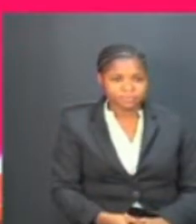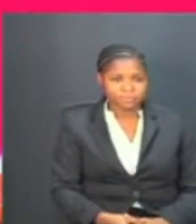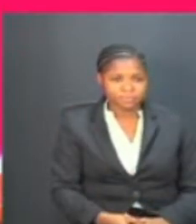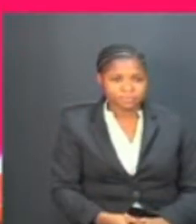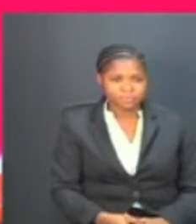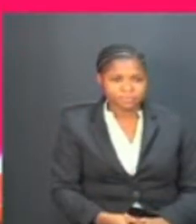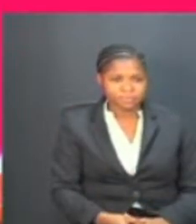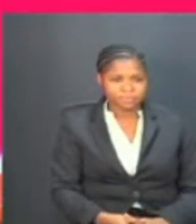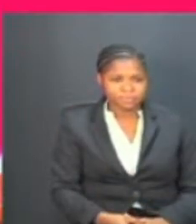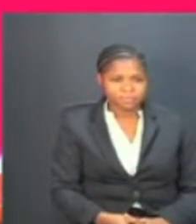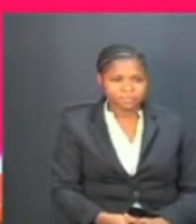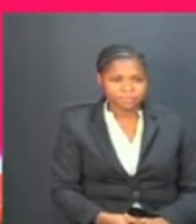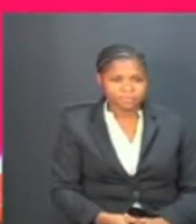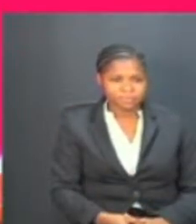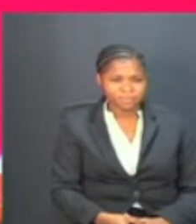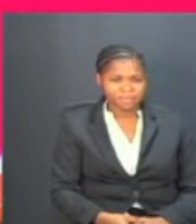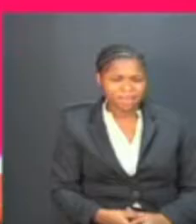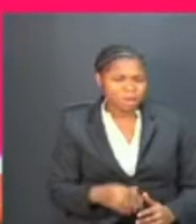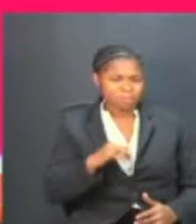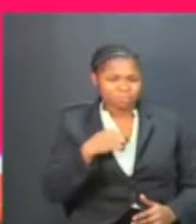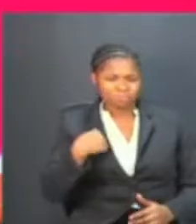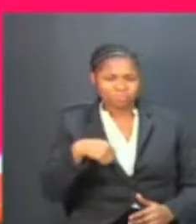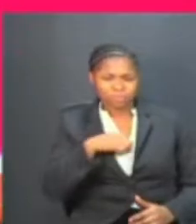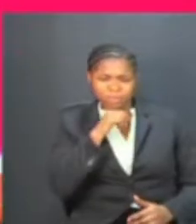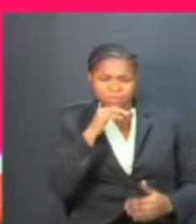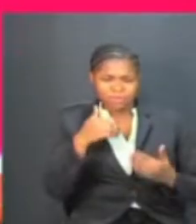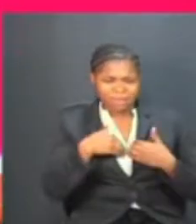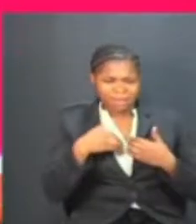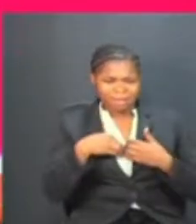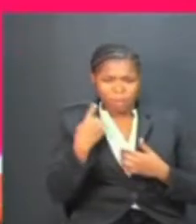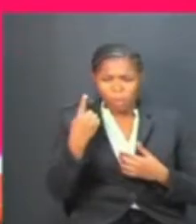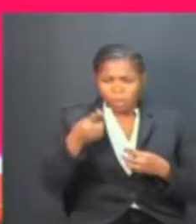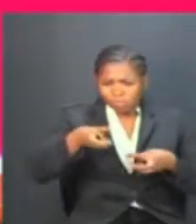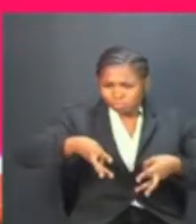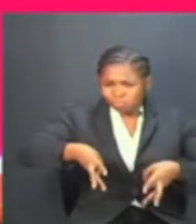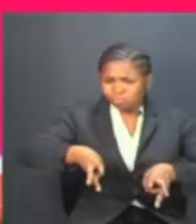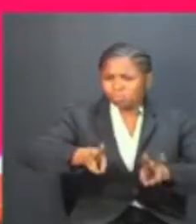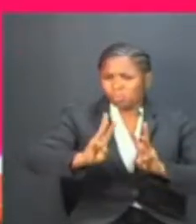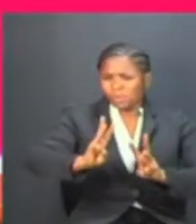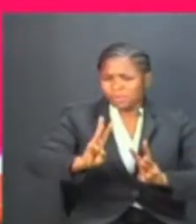single traditional way of wearing fugu.